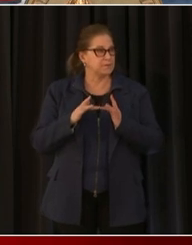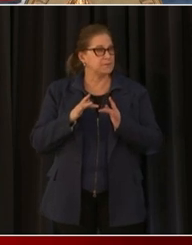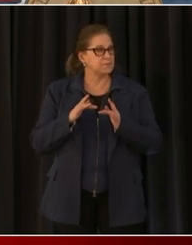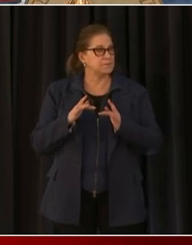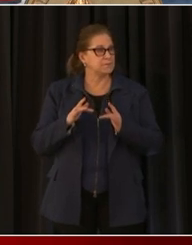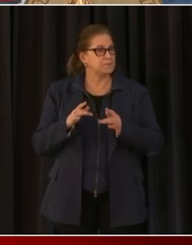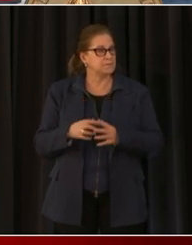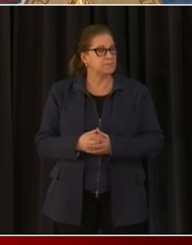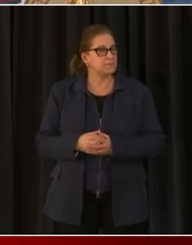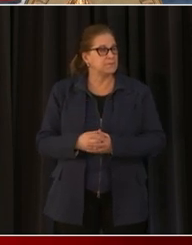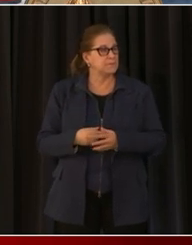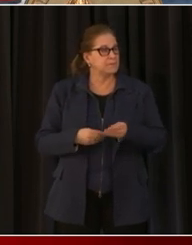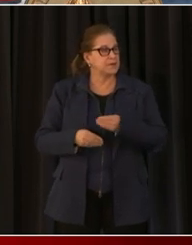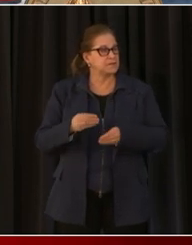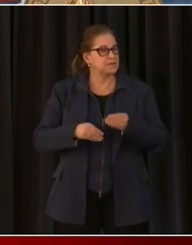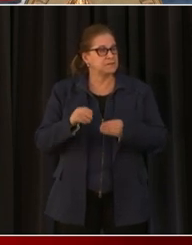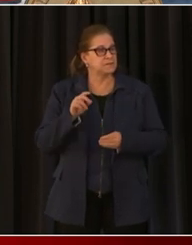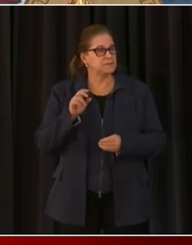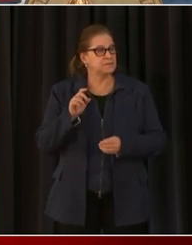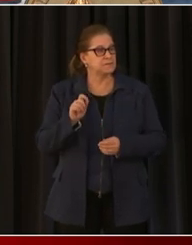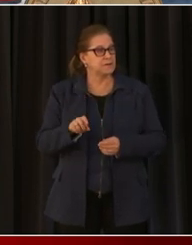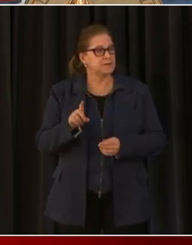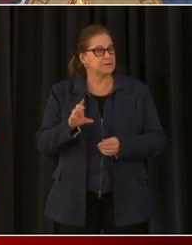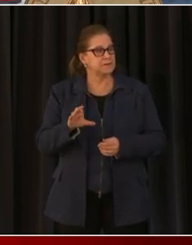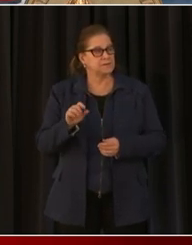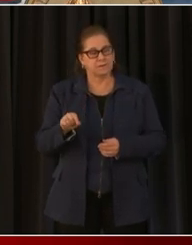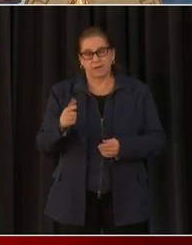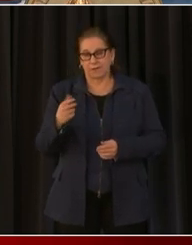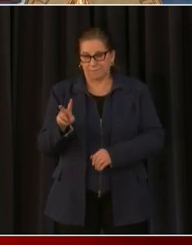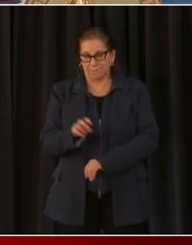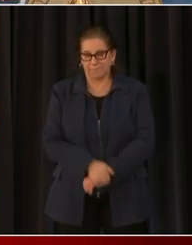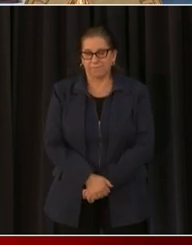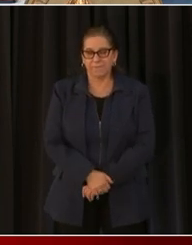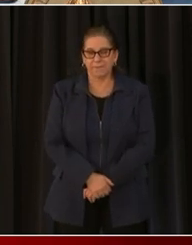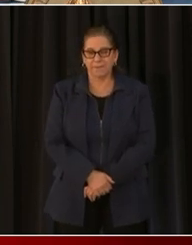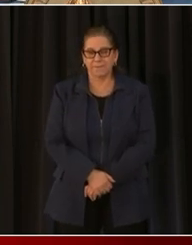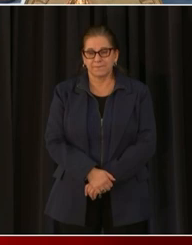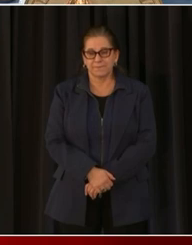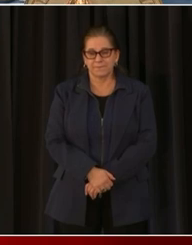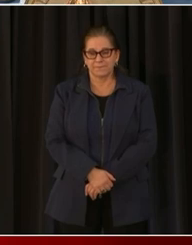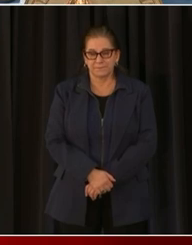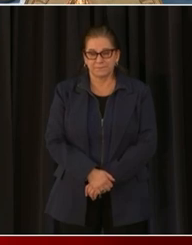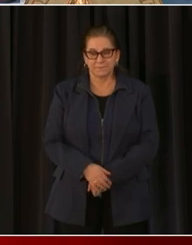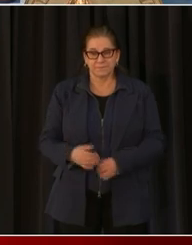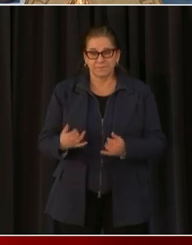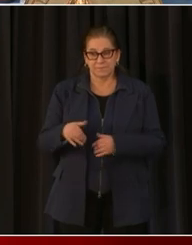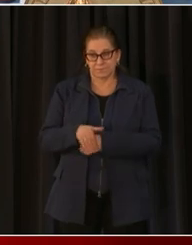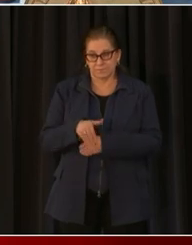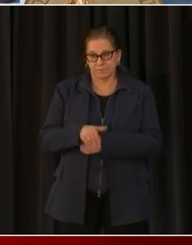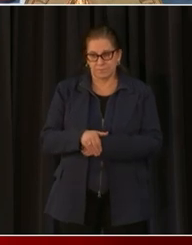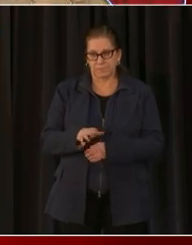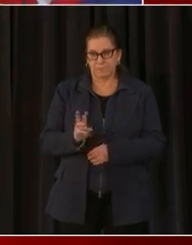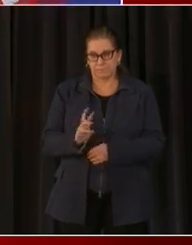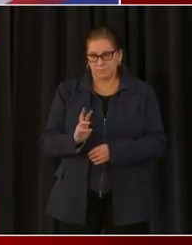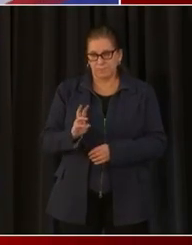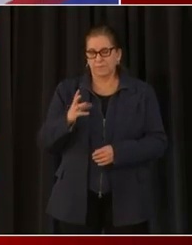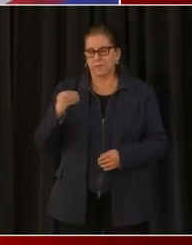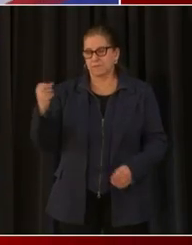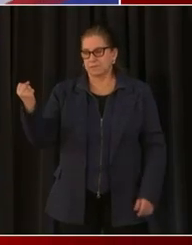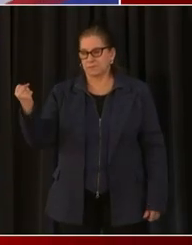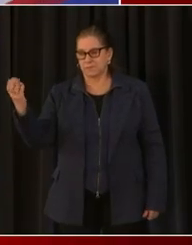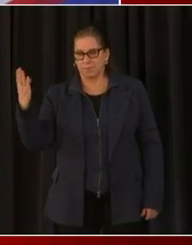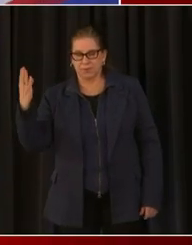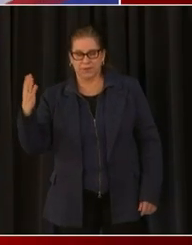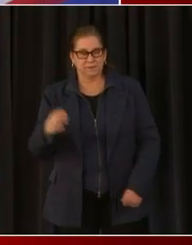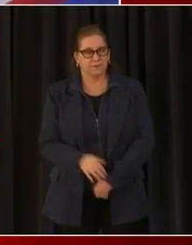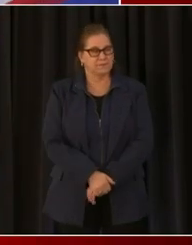or Saturday. So with that, we'll take questions. Any questions? Yes, Amanda? Thank